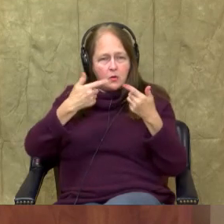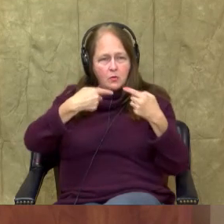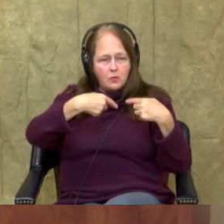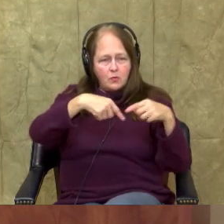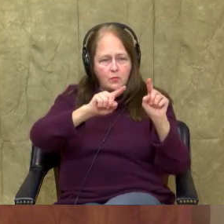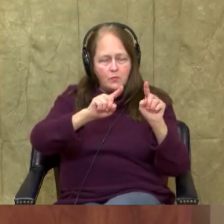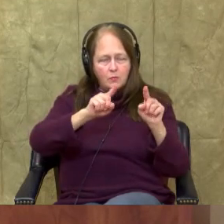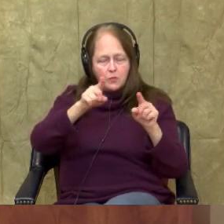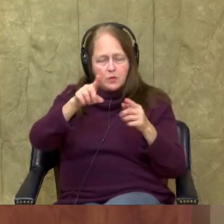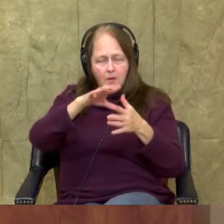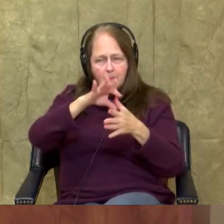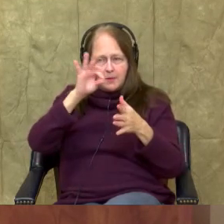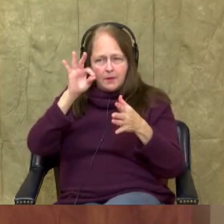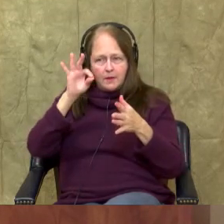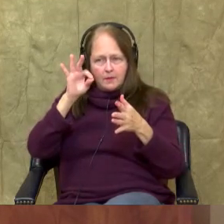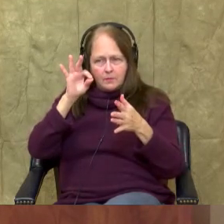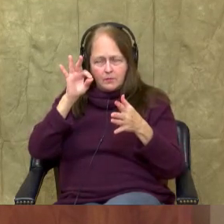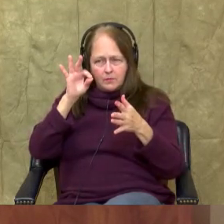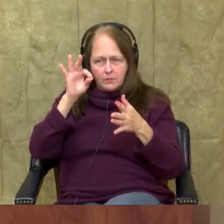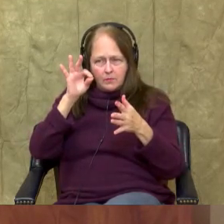what answer choice did you pick?